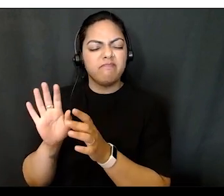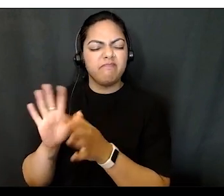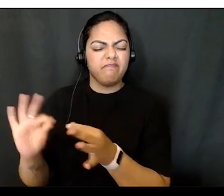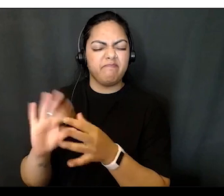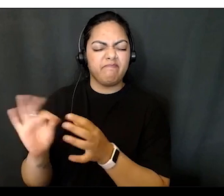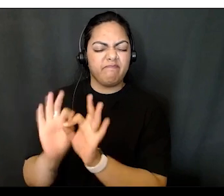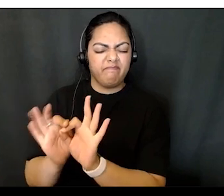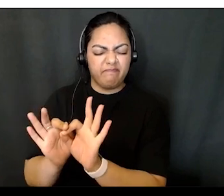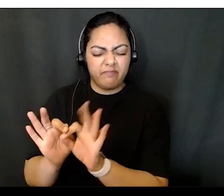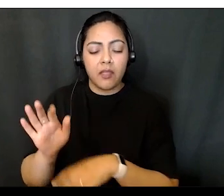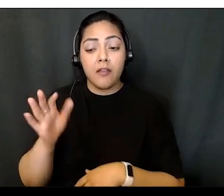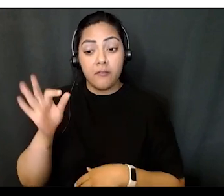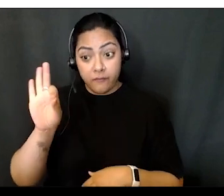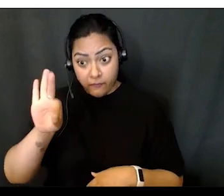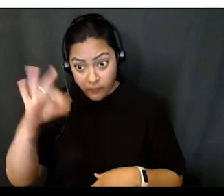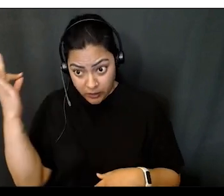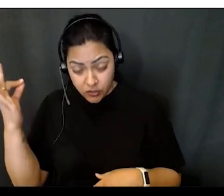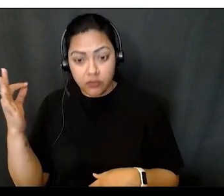LSQ.